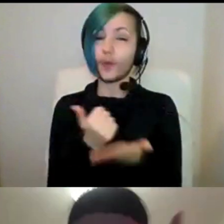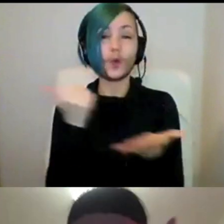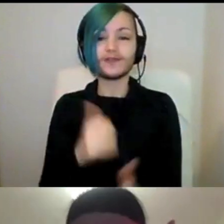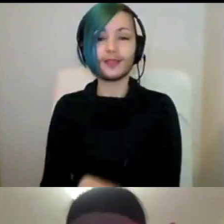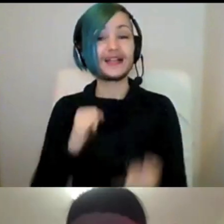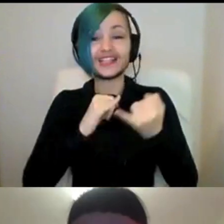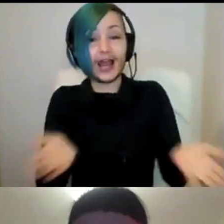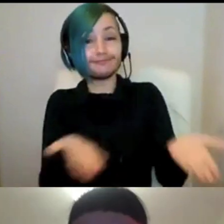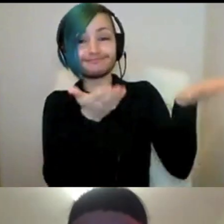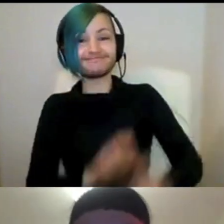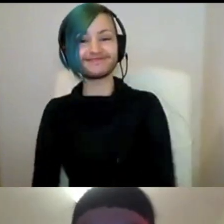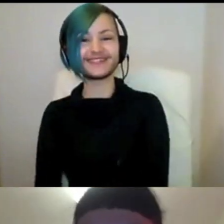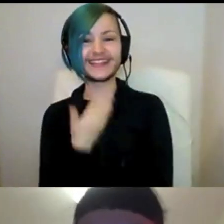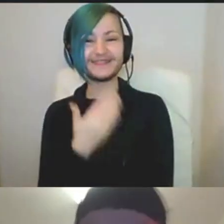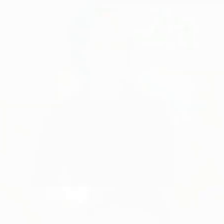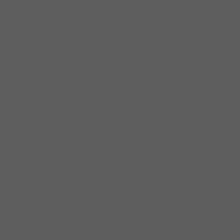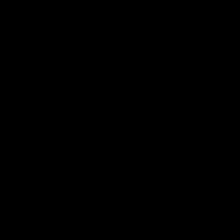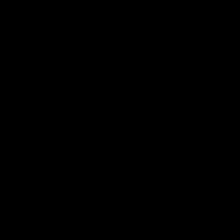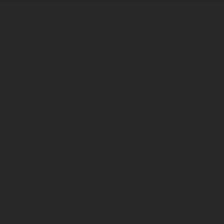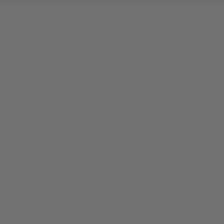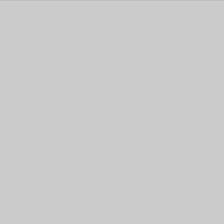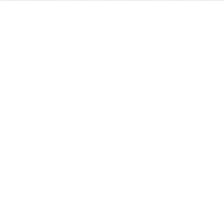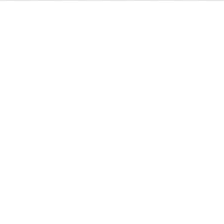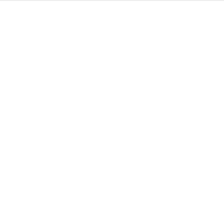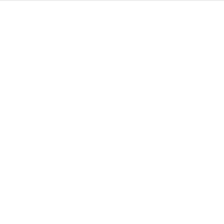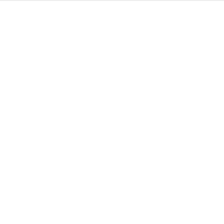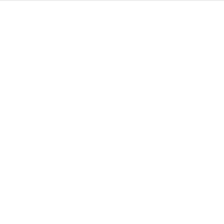film. Hey, here we go.